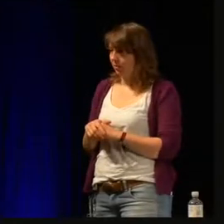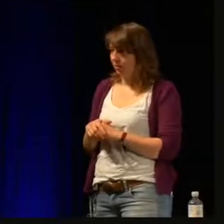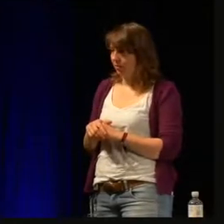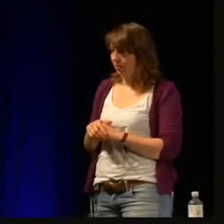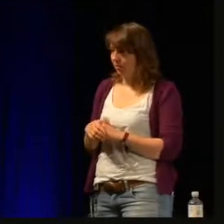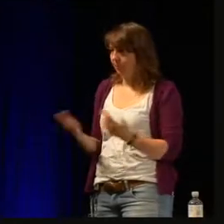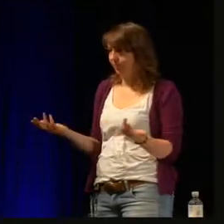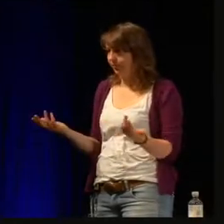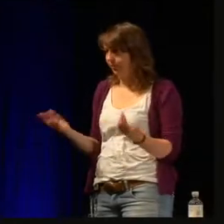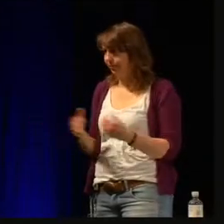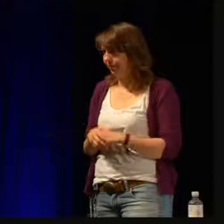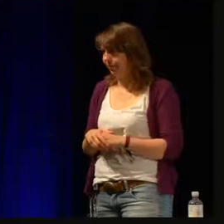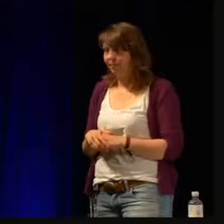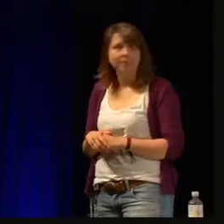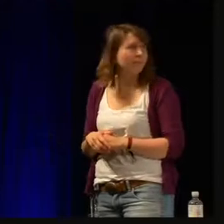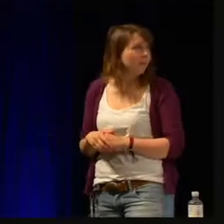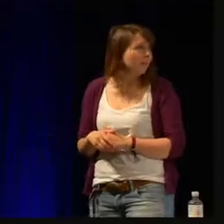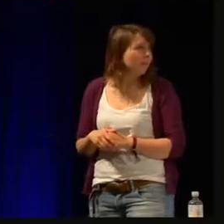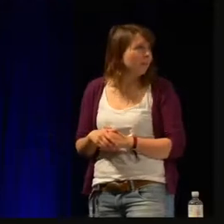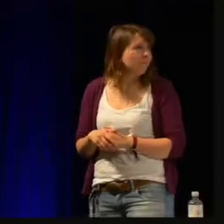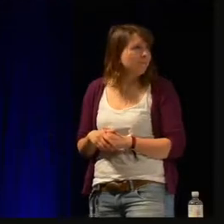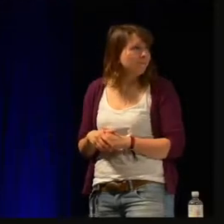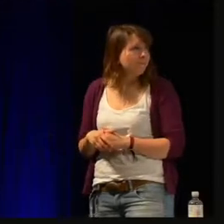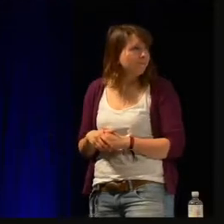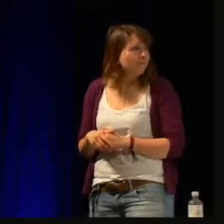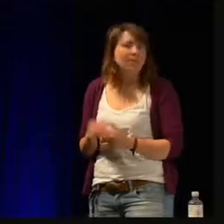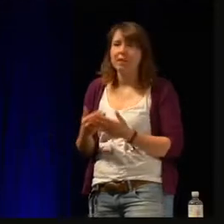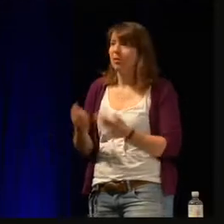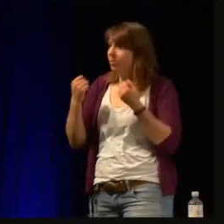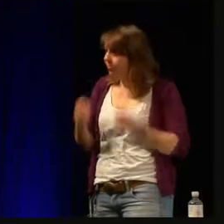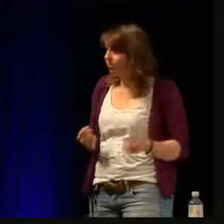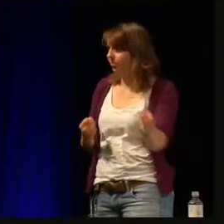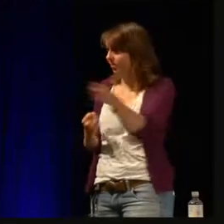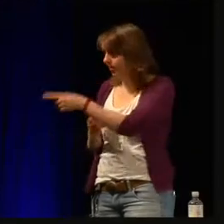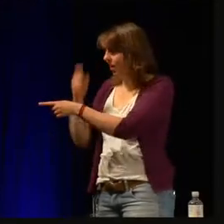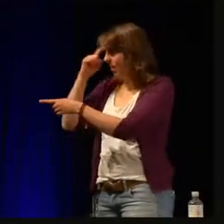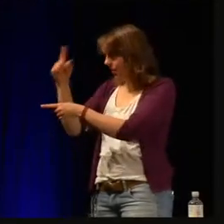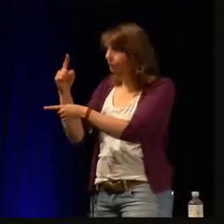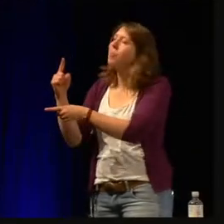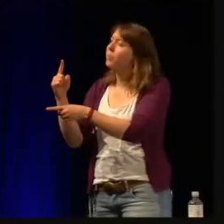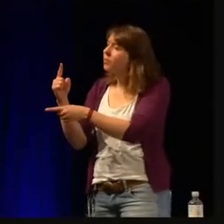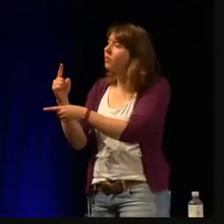Please left or right hand whether you think the top or the bottom row is